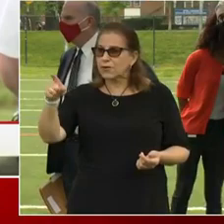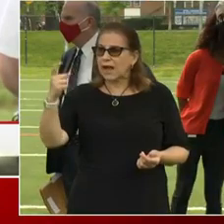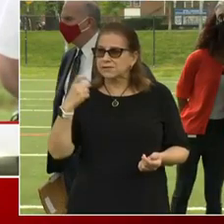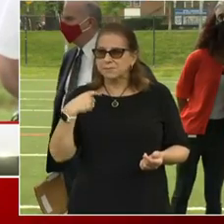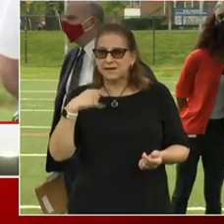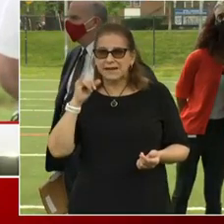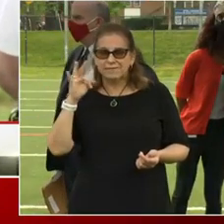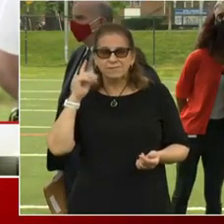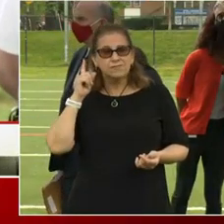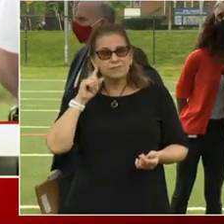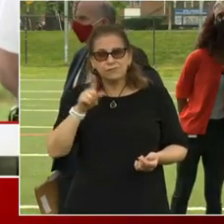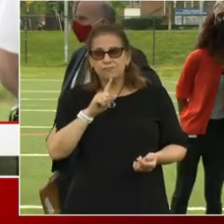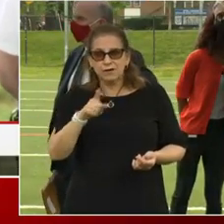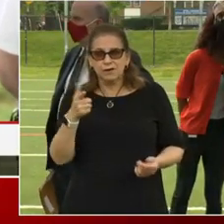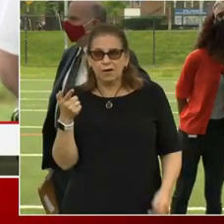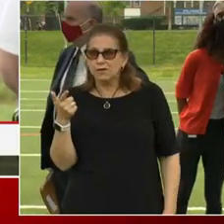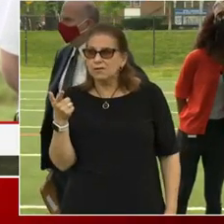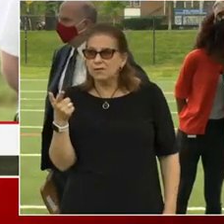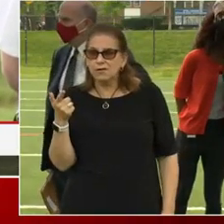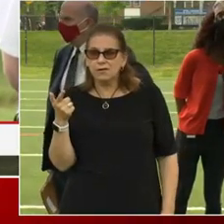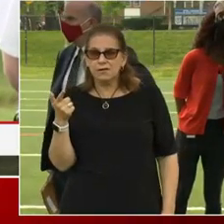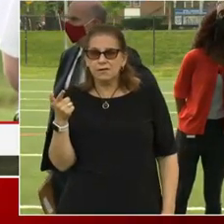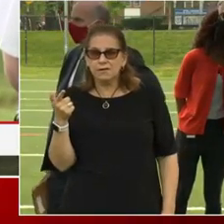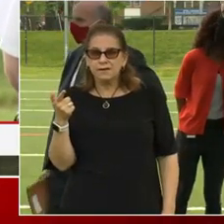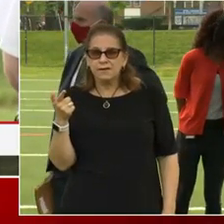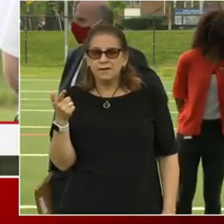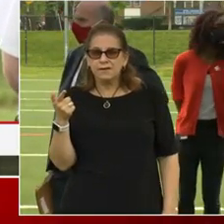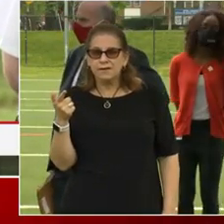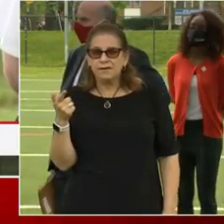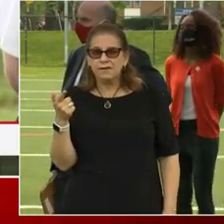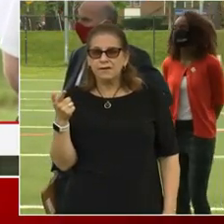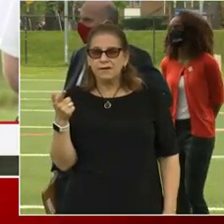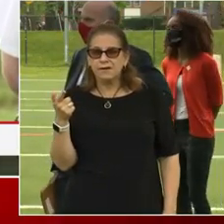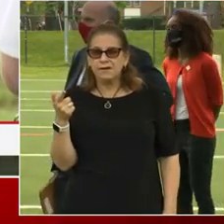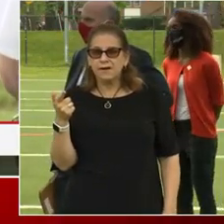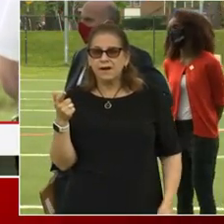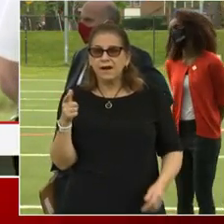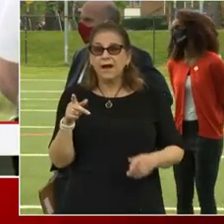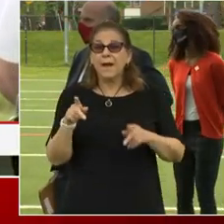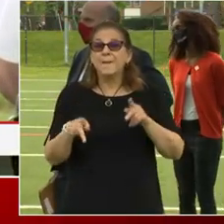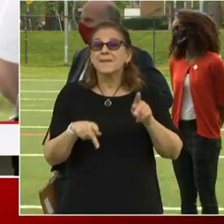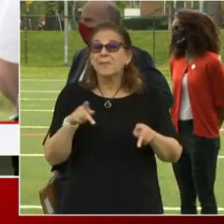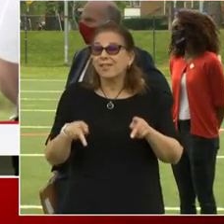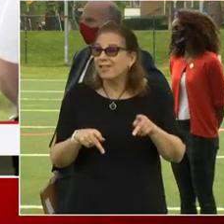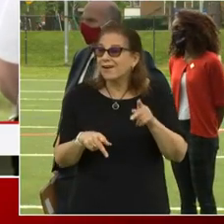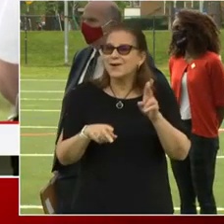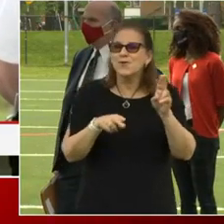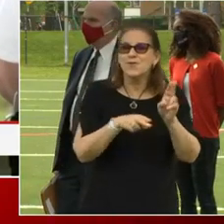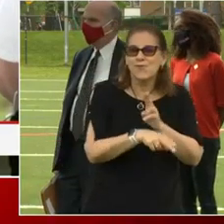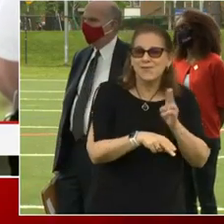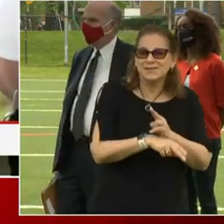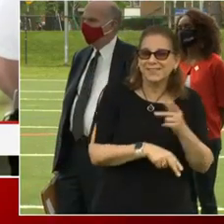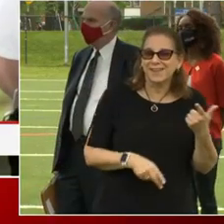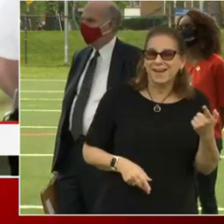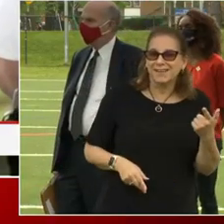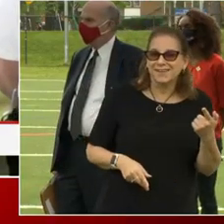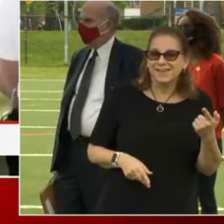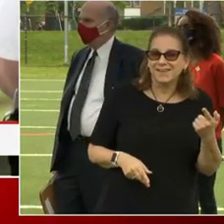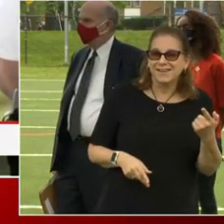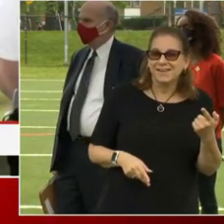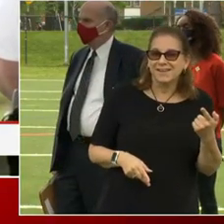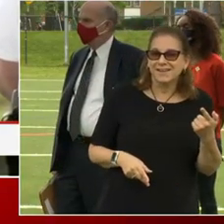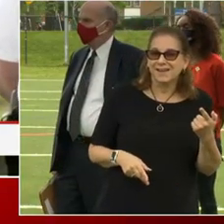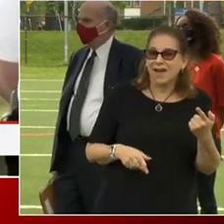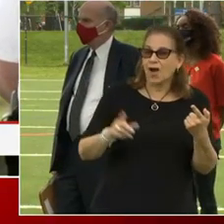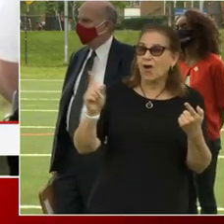and certainly it is guns, but it's also the people who will use guns in the places where they're most likely to